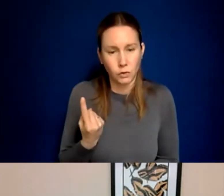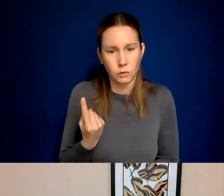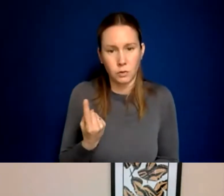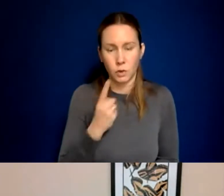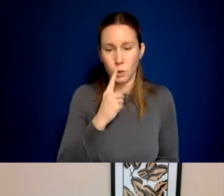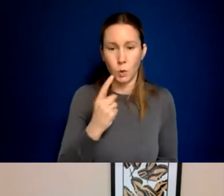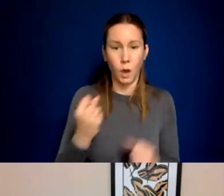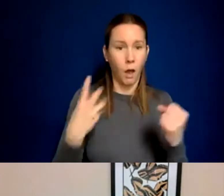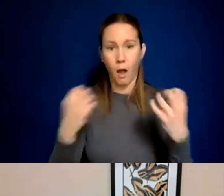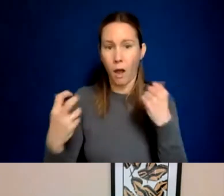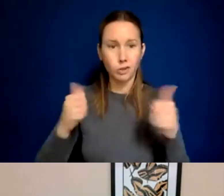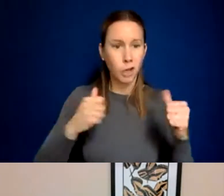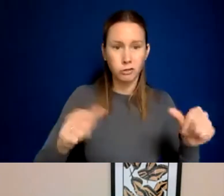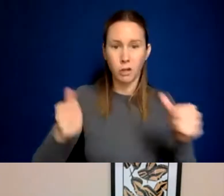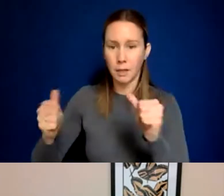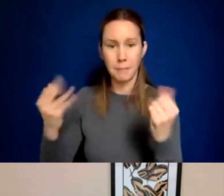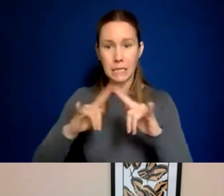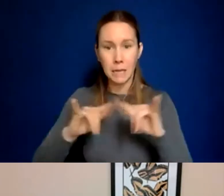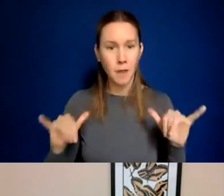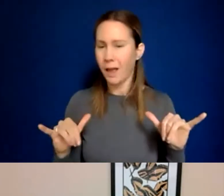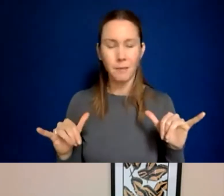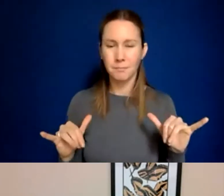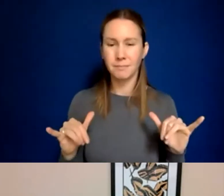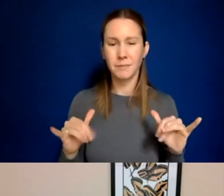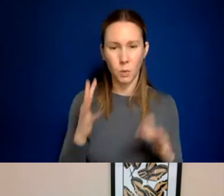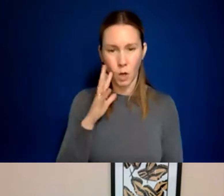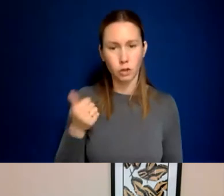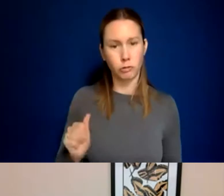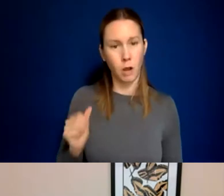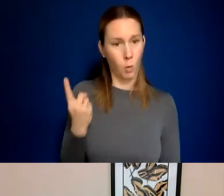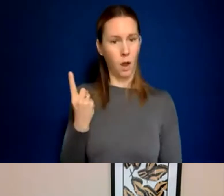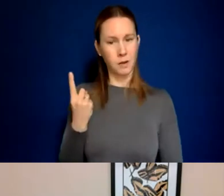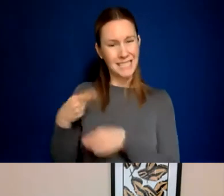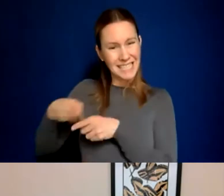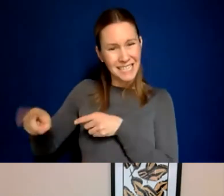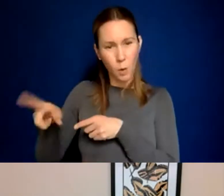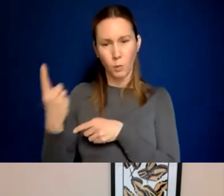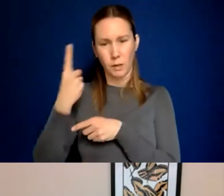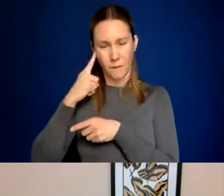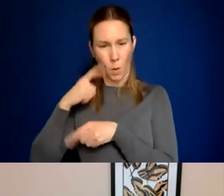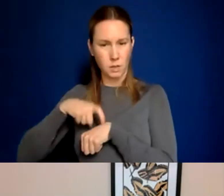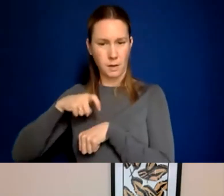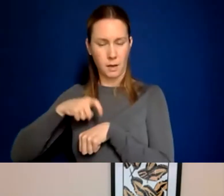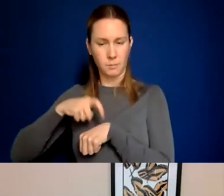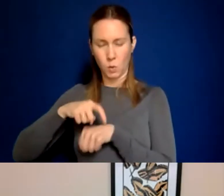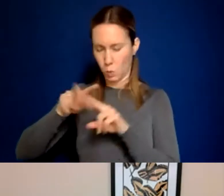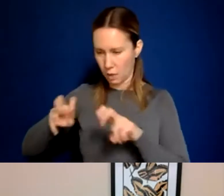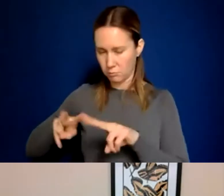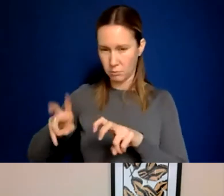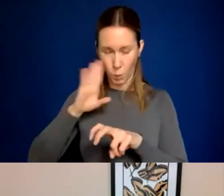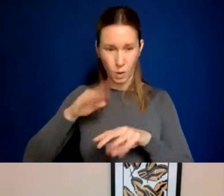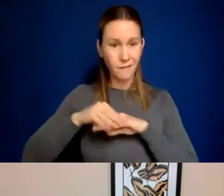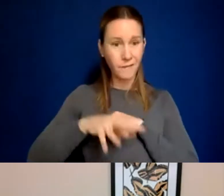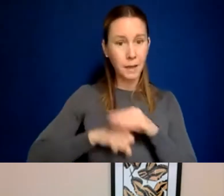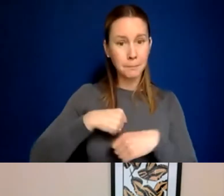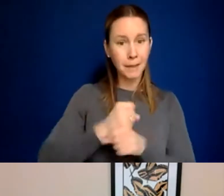at the same time. Just one at a time, so you're able to measure exactly or identify exactly what makes what type of change. Now,